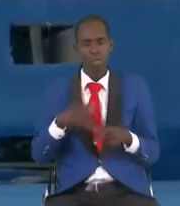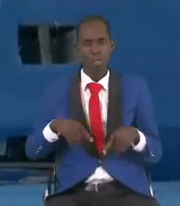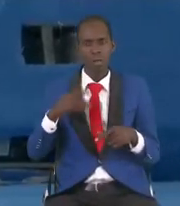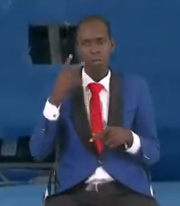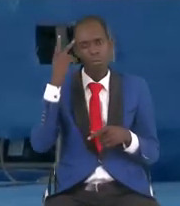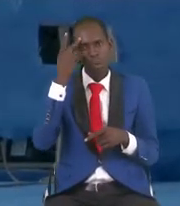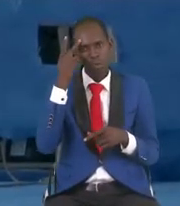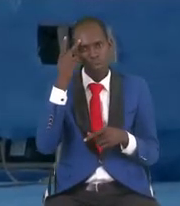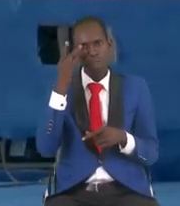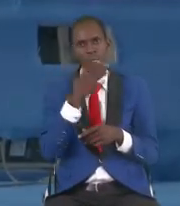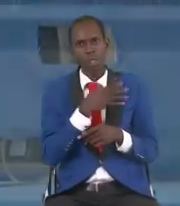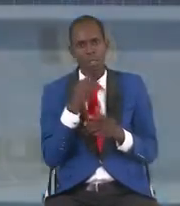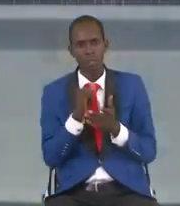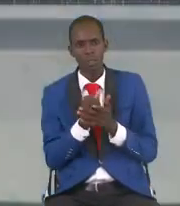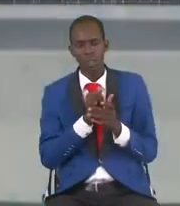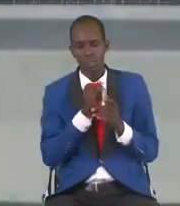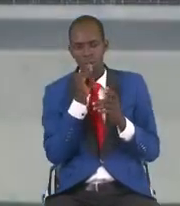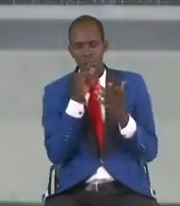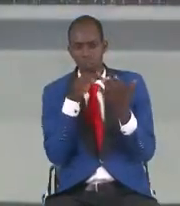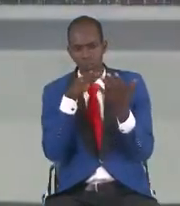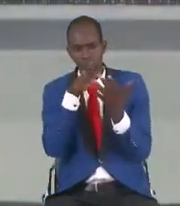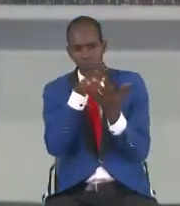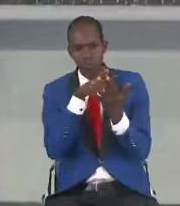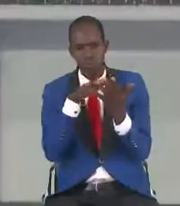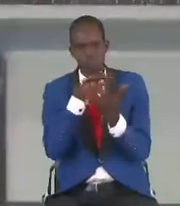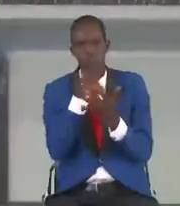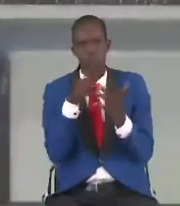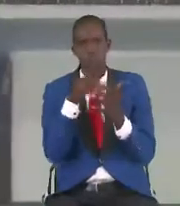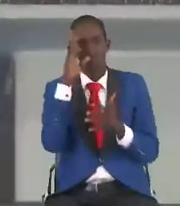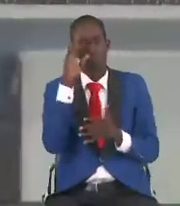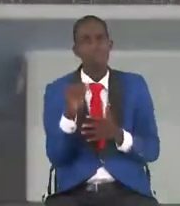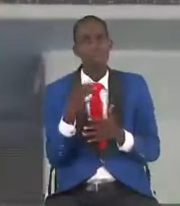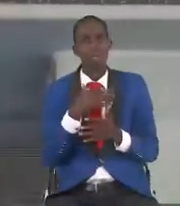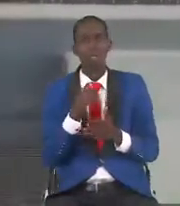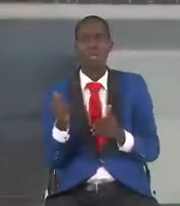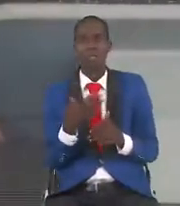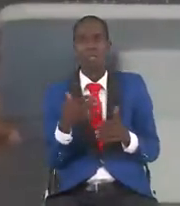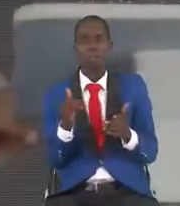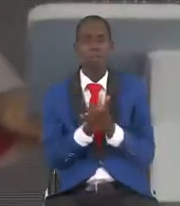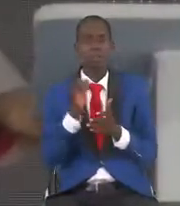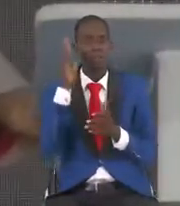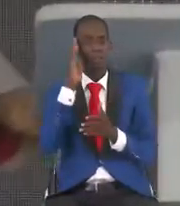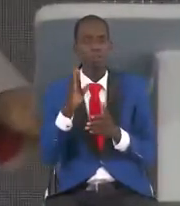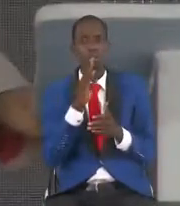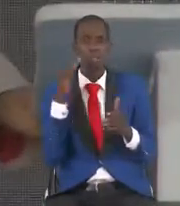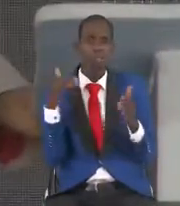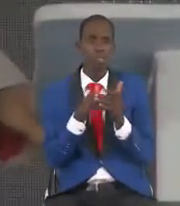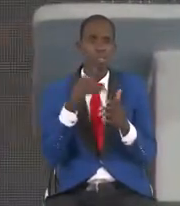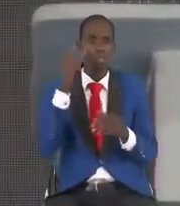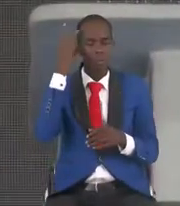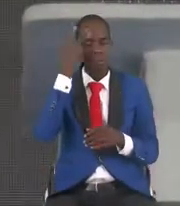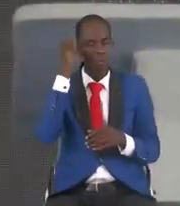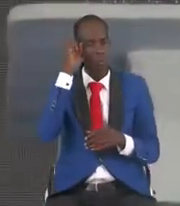man. Anything that will contradict the purpose of his calling, he will always say no.